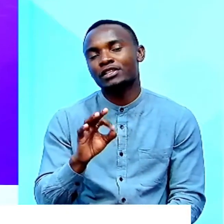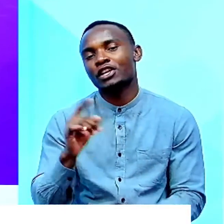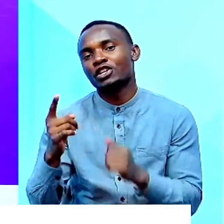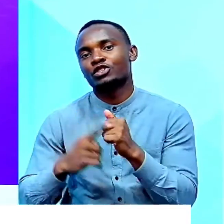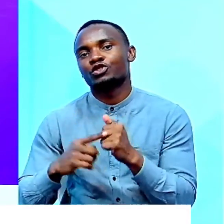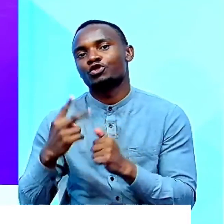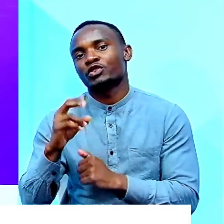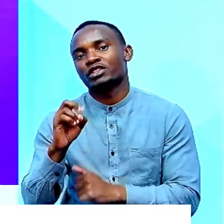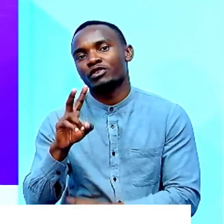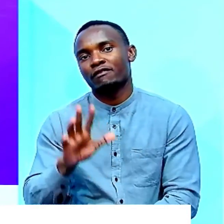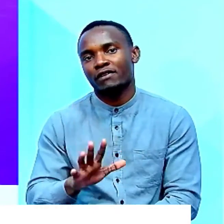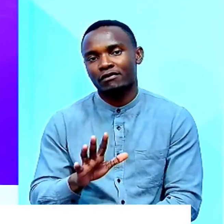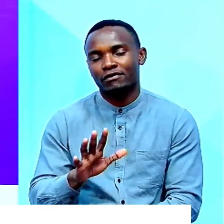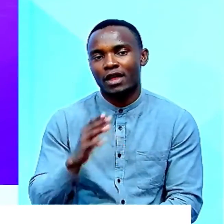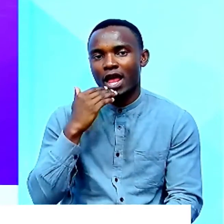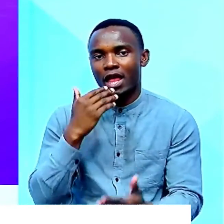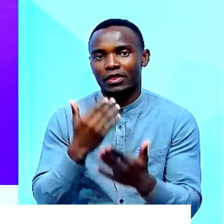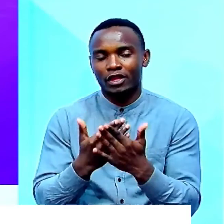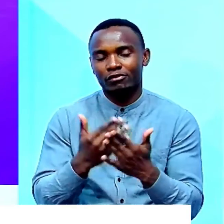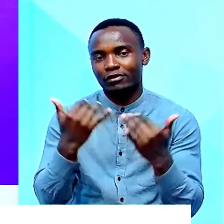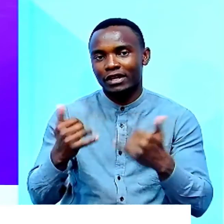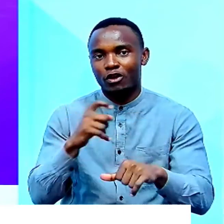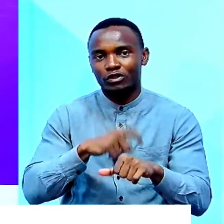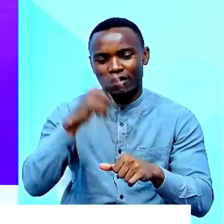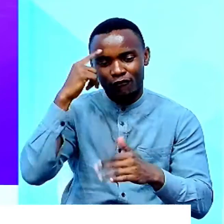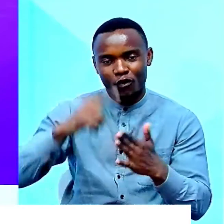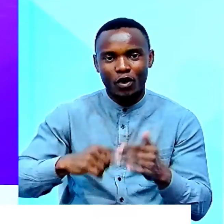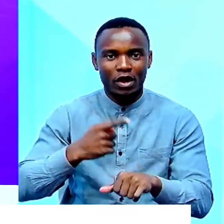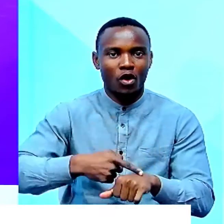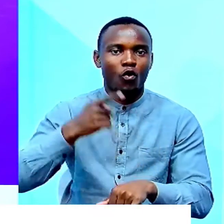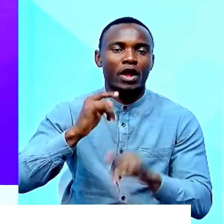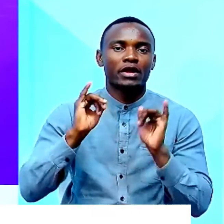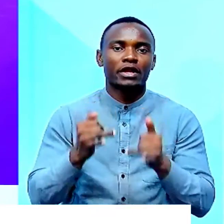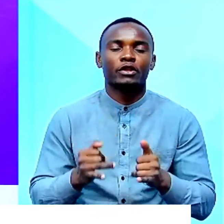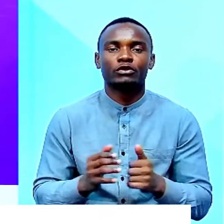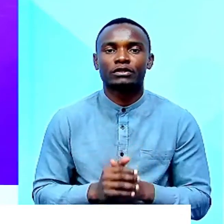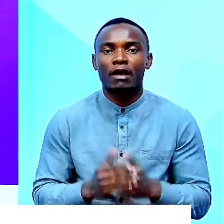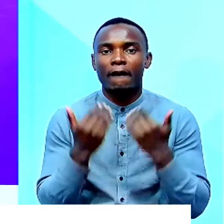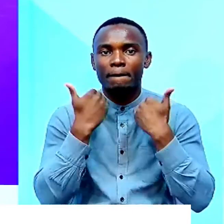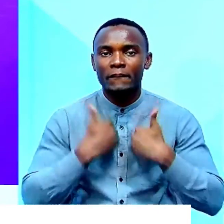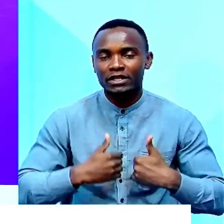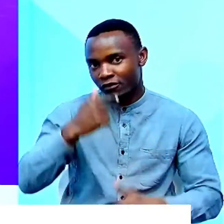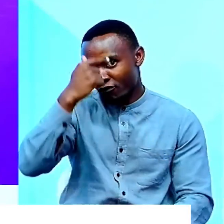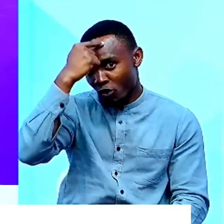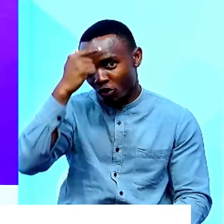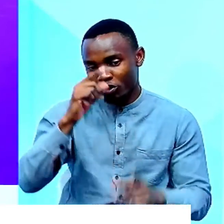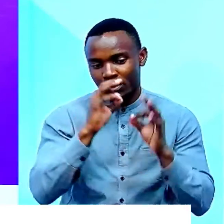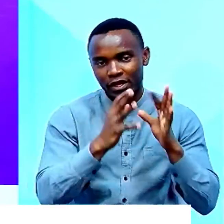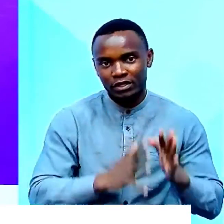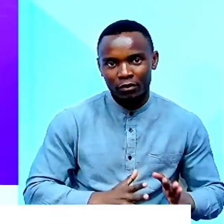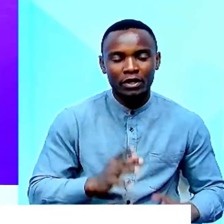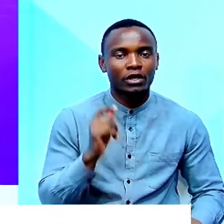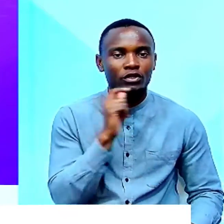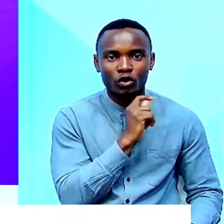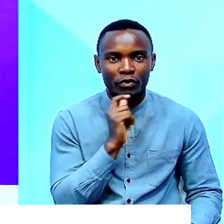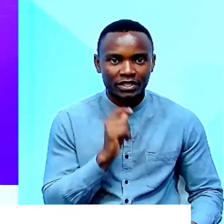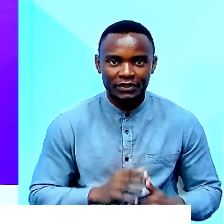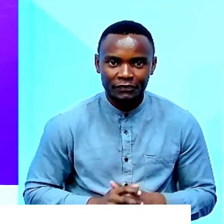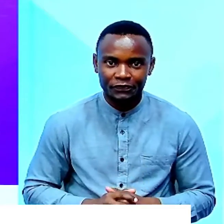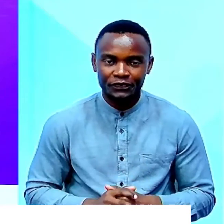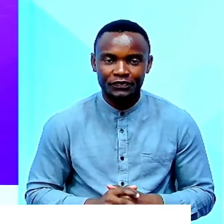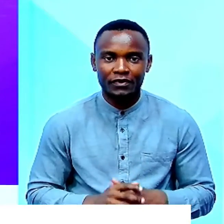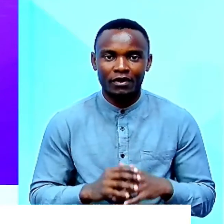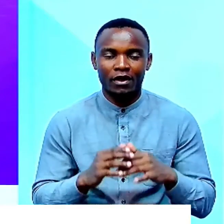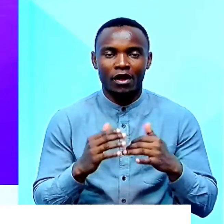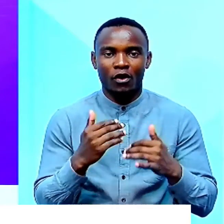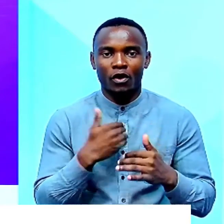now for the 1 p.m. news. My name is Chris Mololo. Our sign language interpreter is Tobias Omondi, and these are the stories